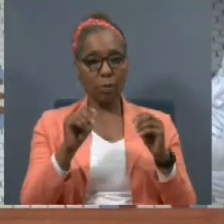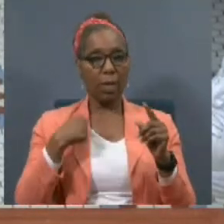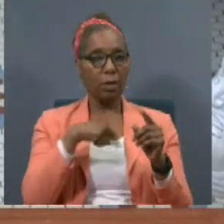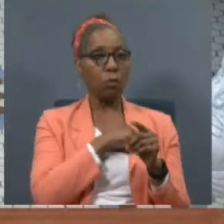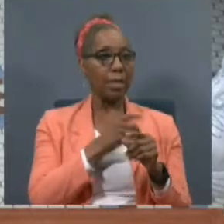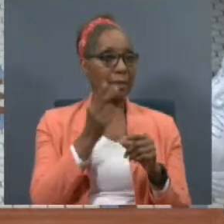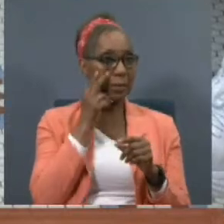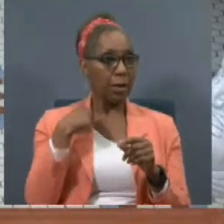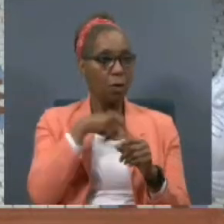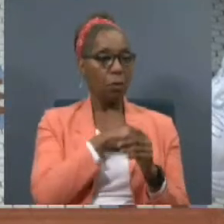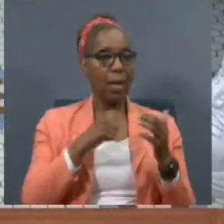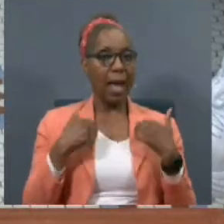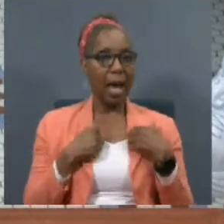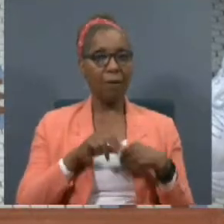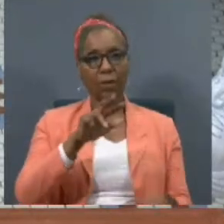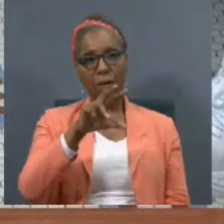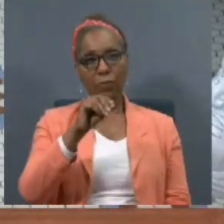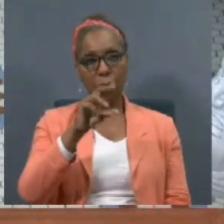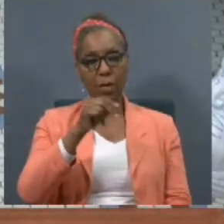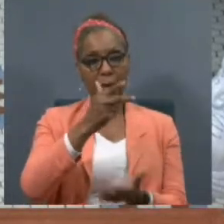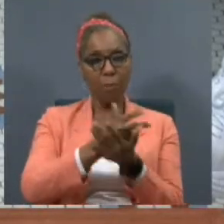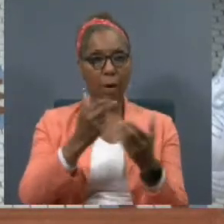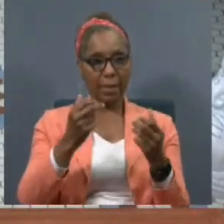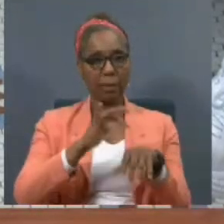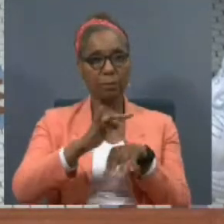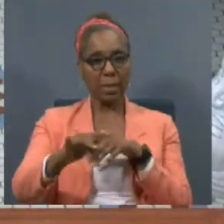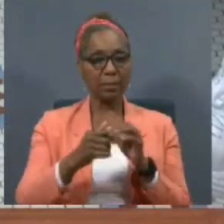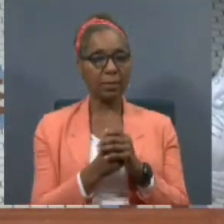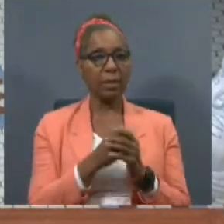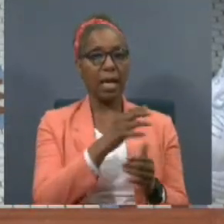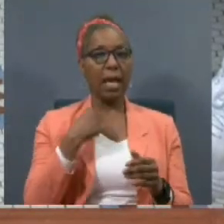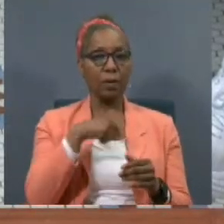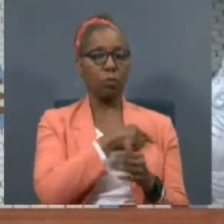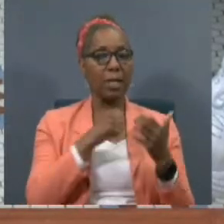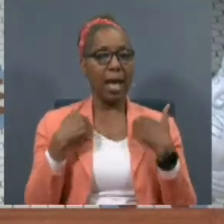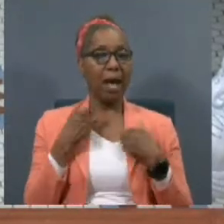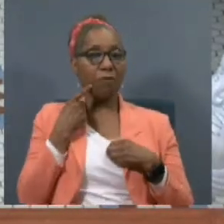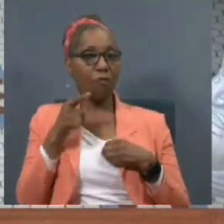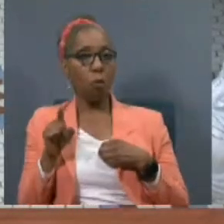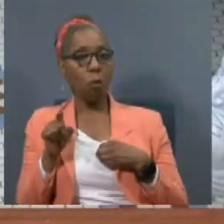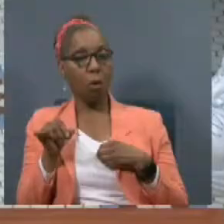have 30 parking spaces, and we have for the